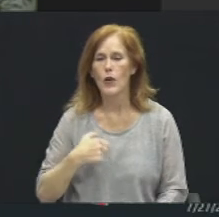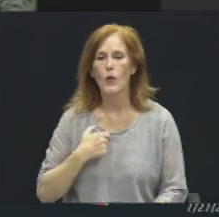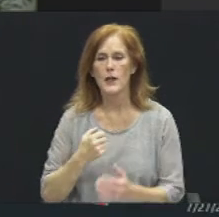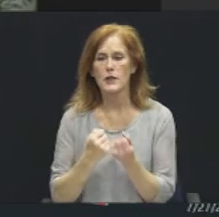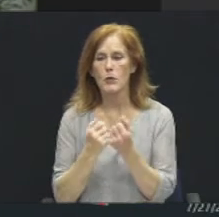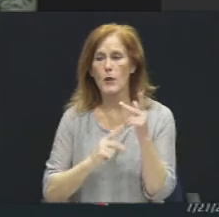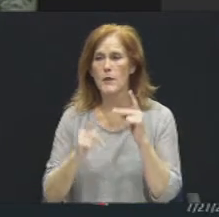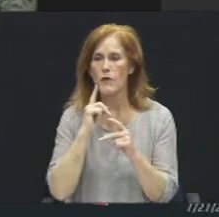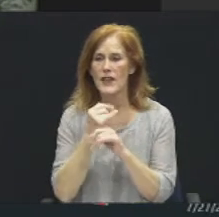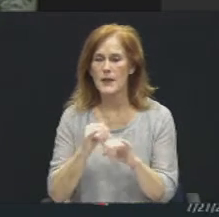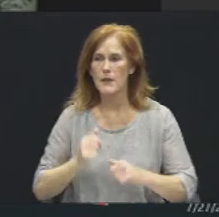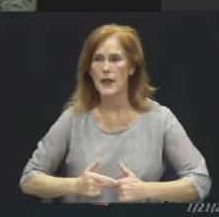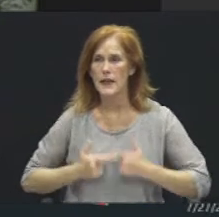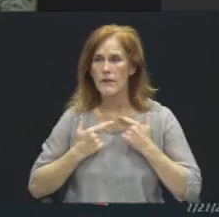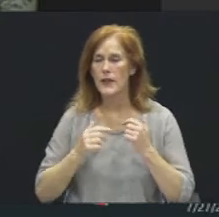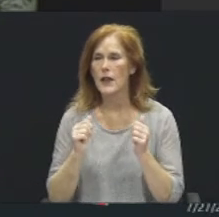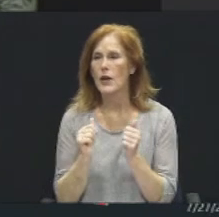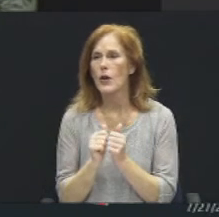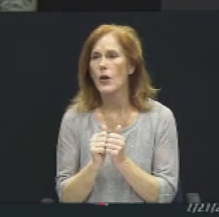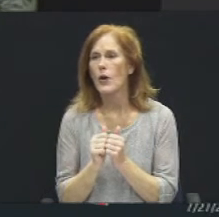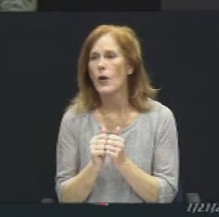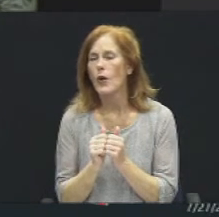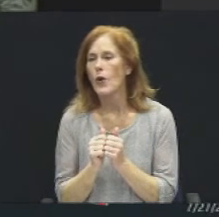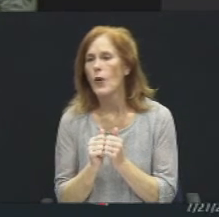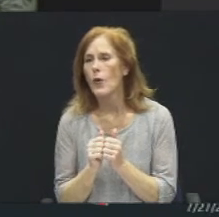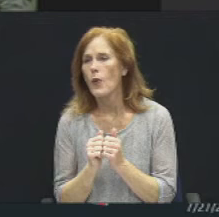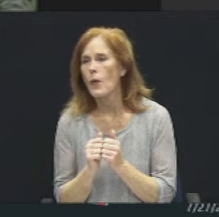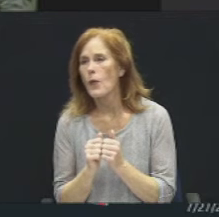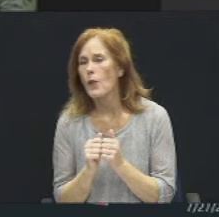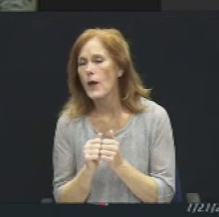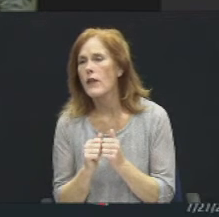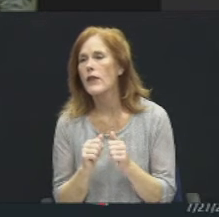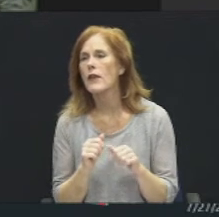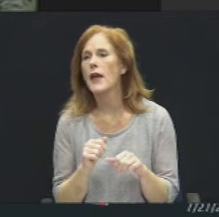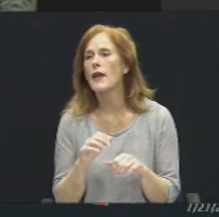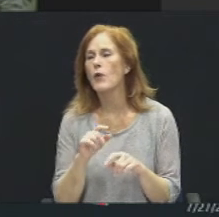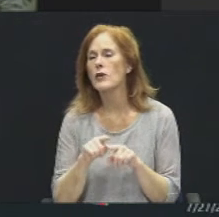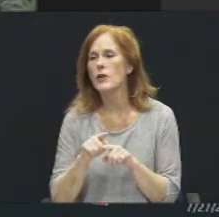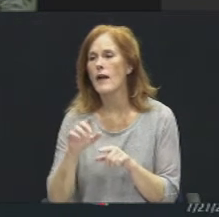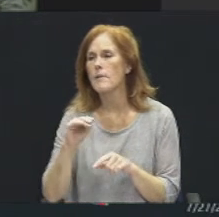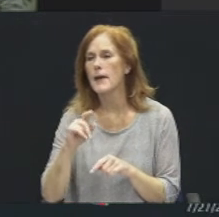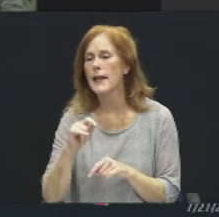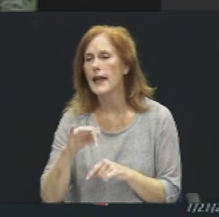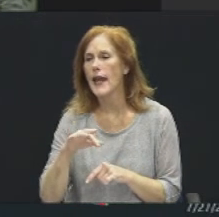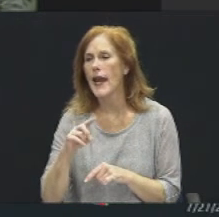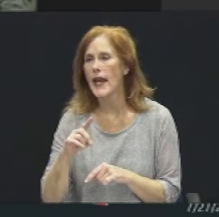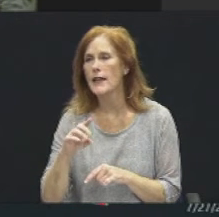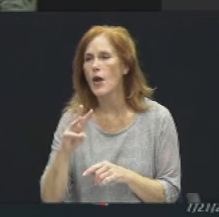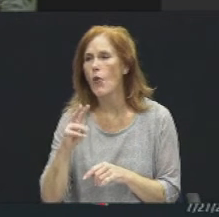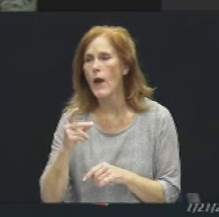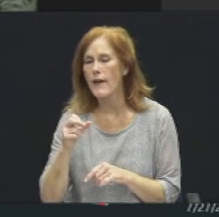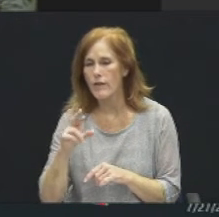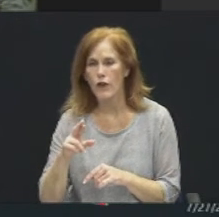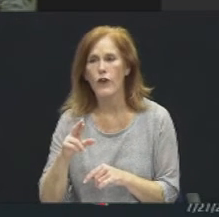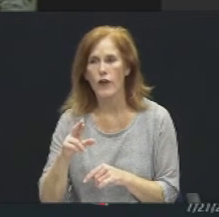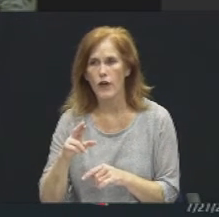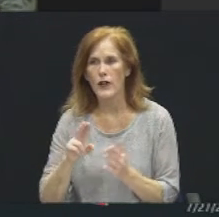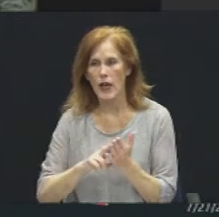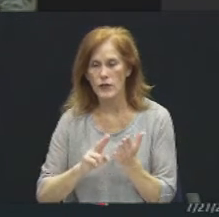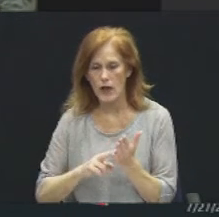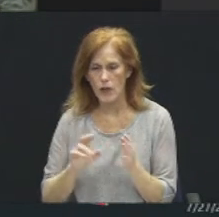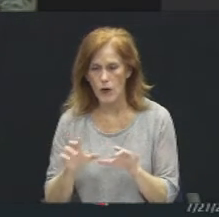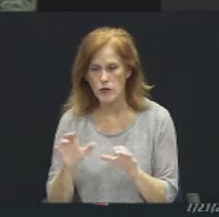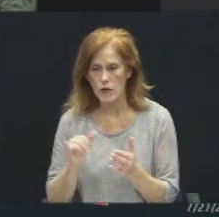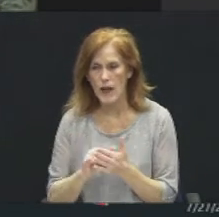wise under the sales side, and we also have the Medicaid waiver contract, so we also do that as well for people that